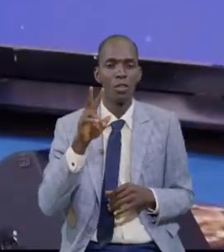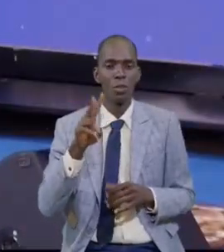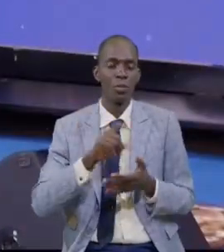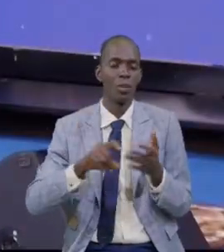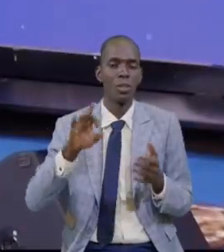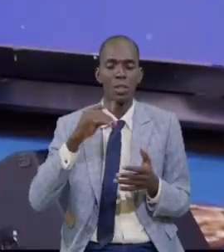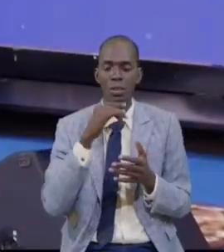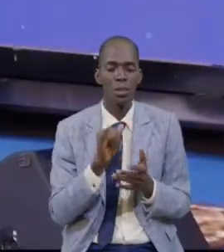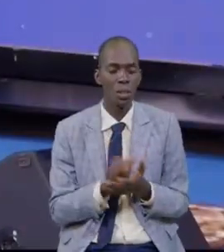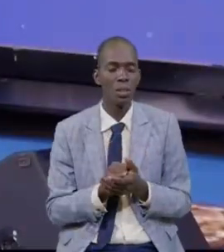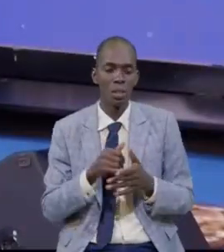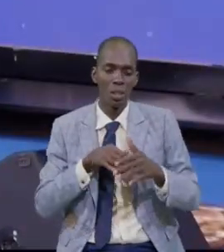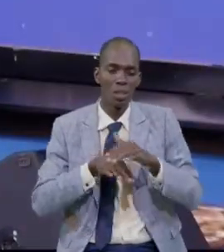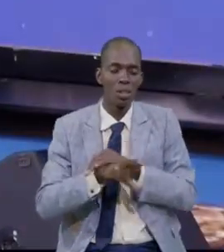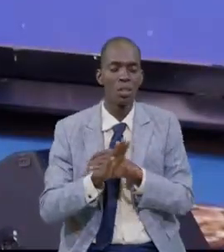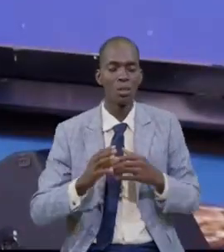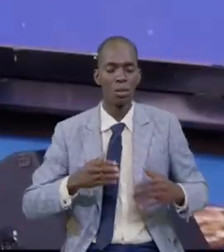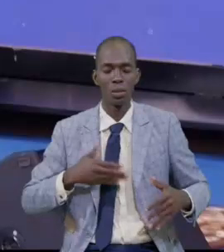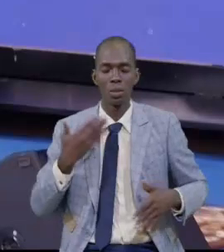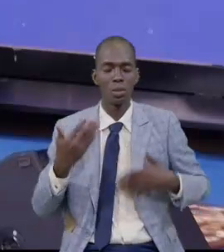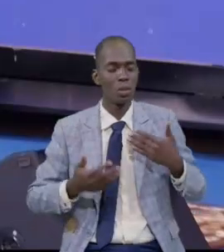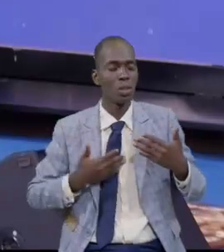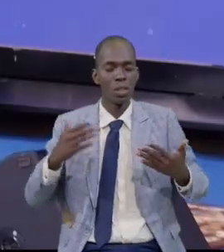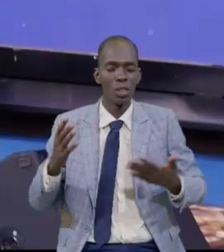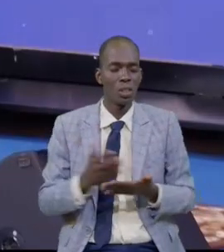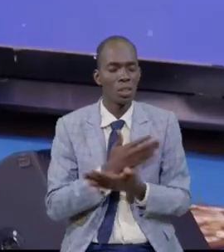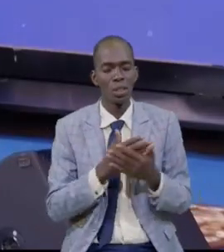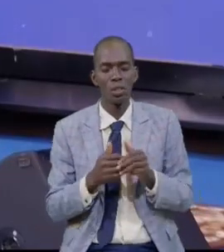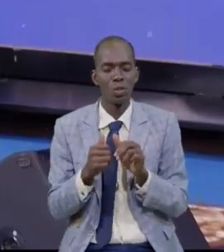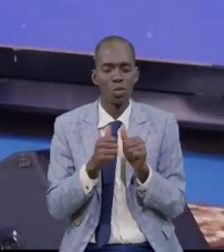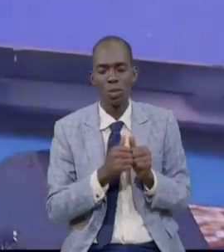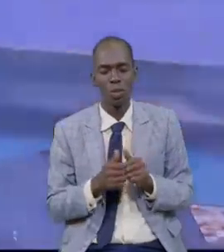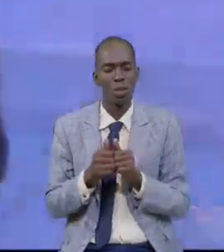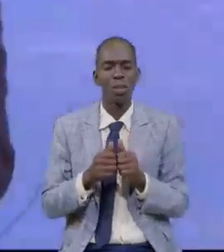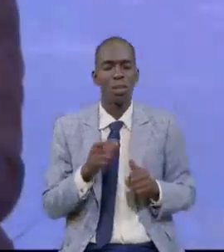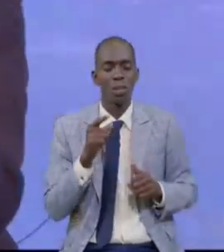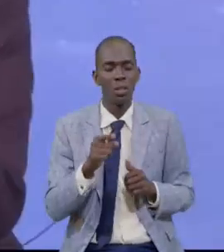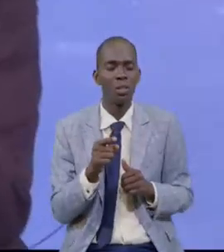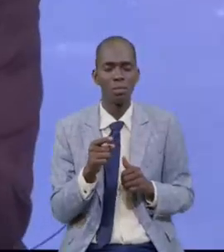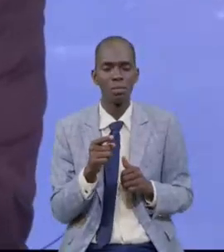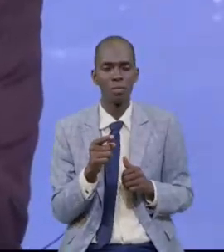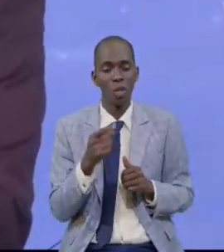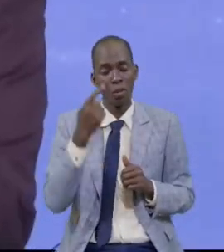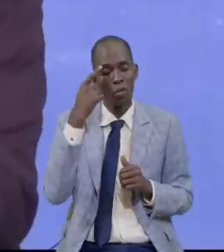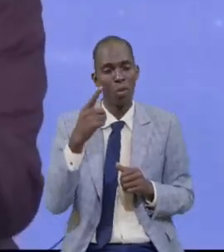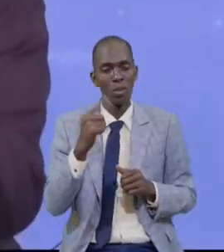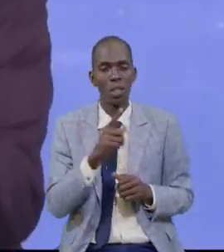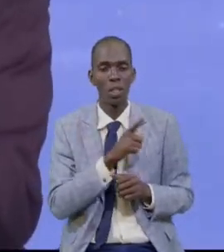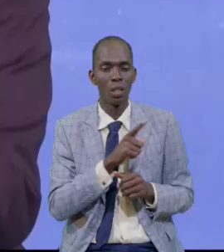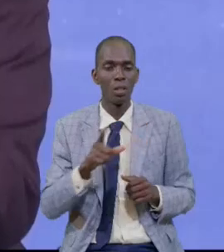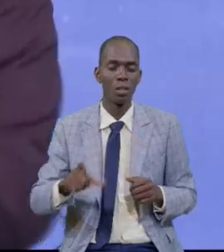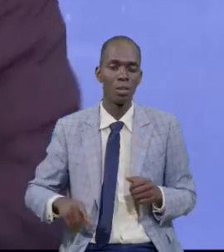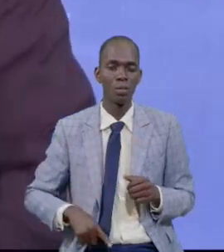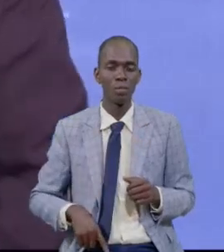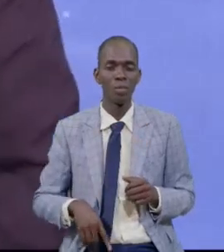Sing together, ye waste places of Jerusalem, for the Lord has